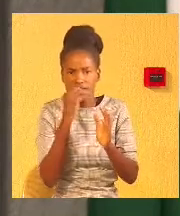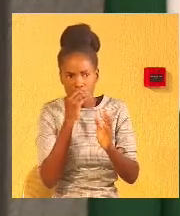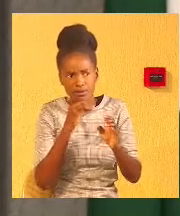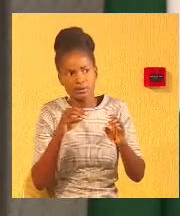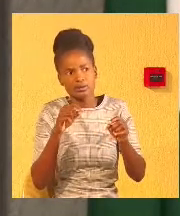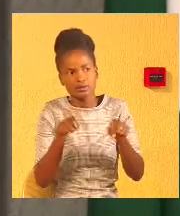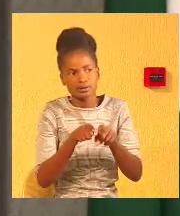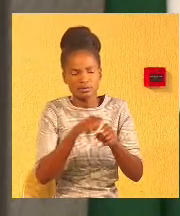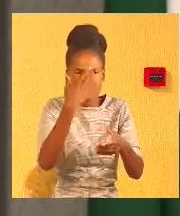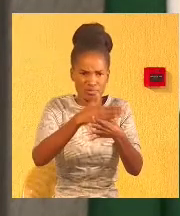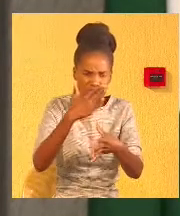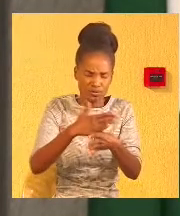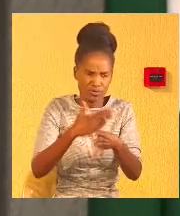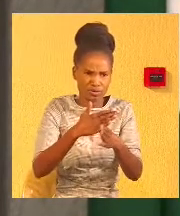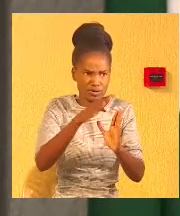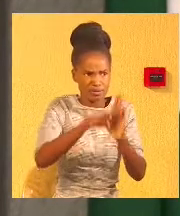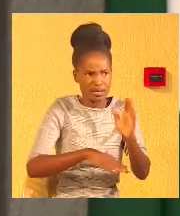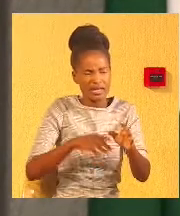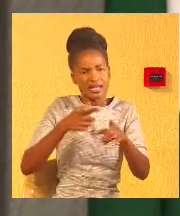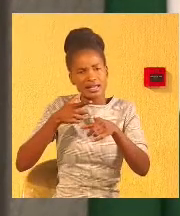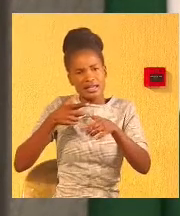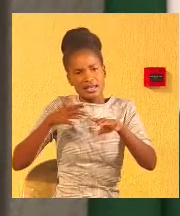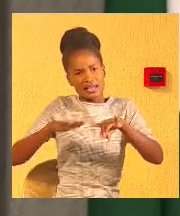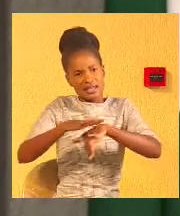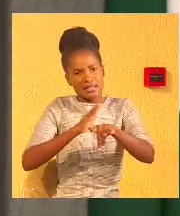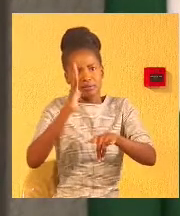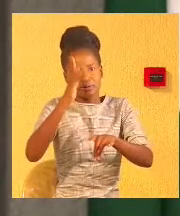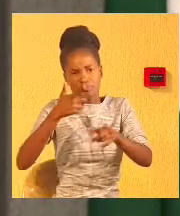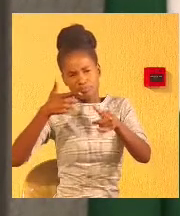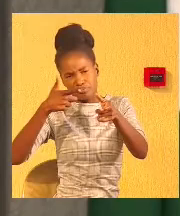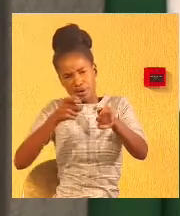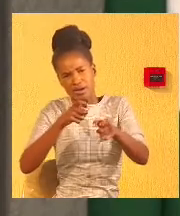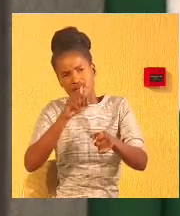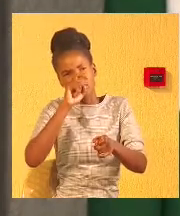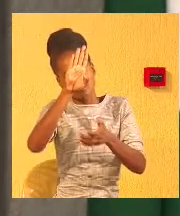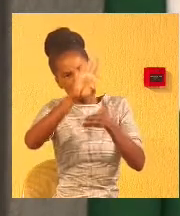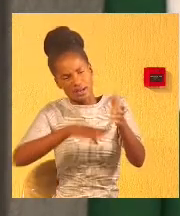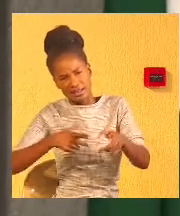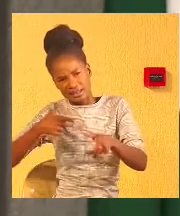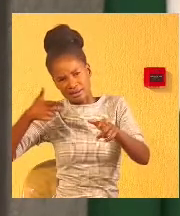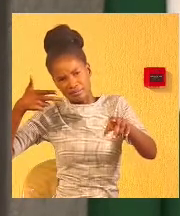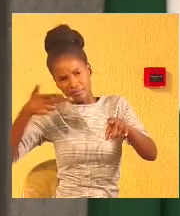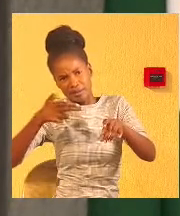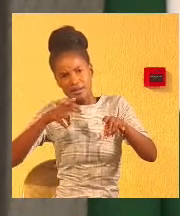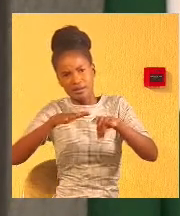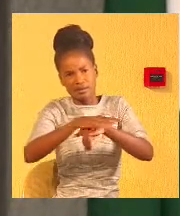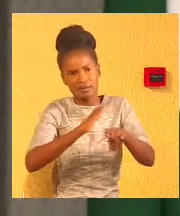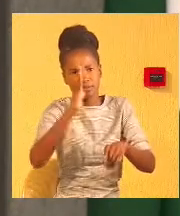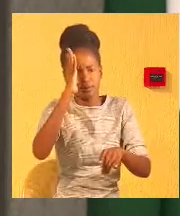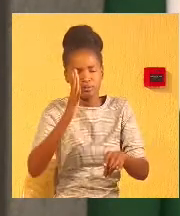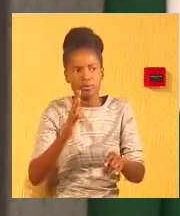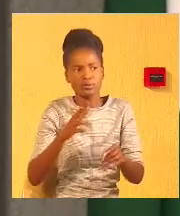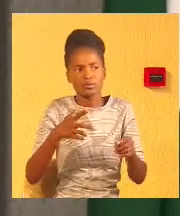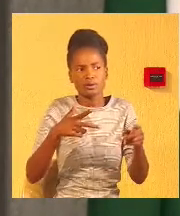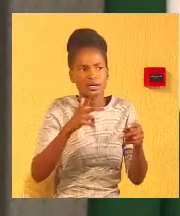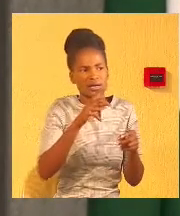down. And especially in the trophy hunting and the on-farm tourism sector was severely hit by 100%